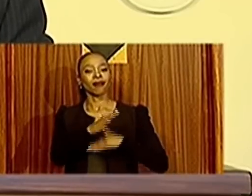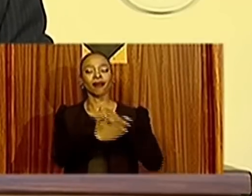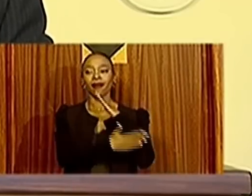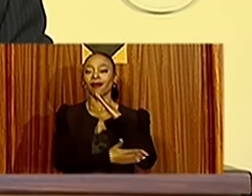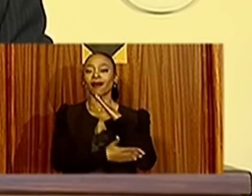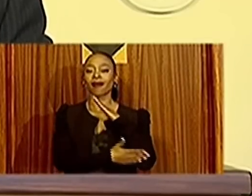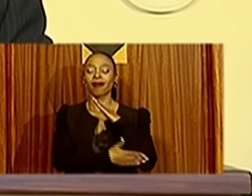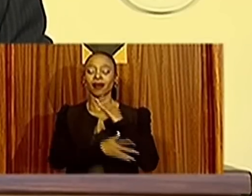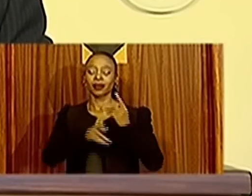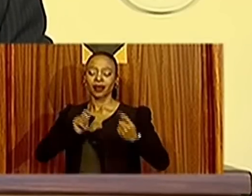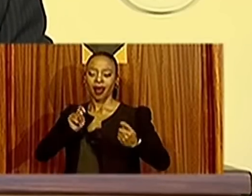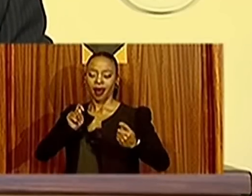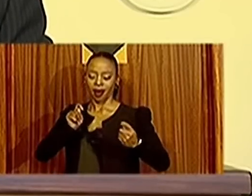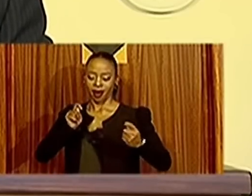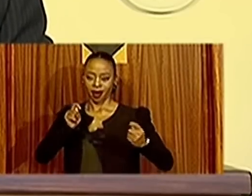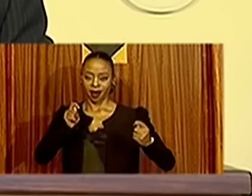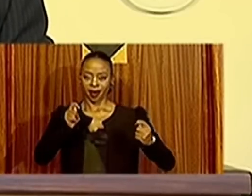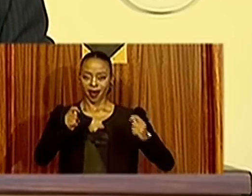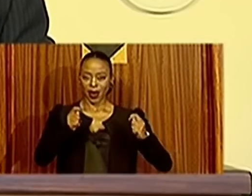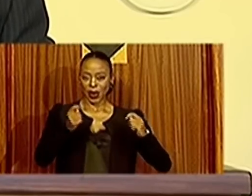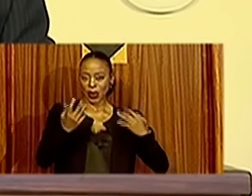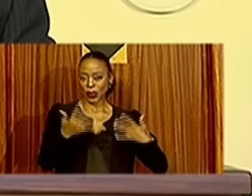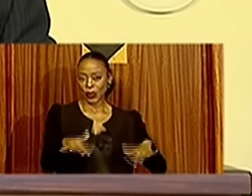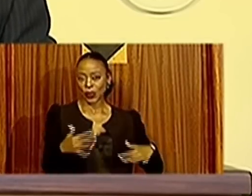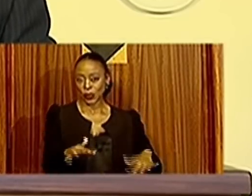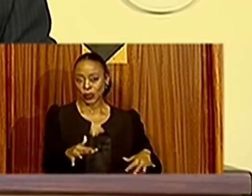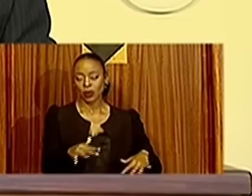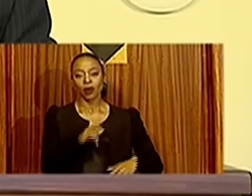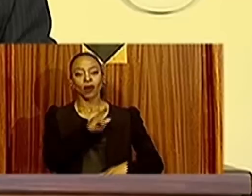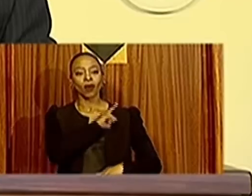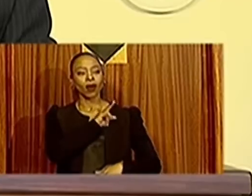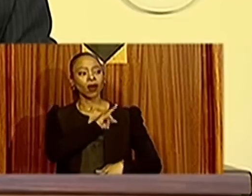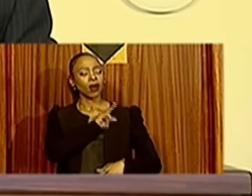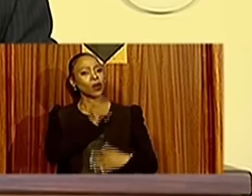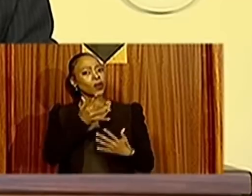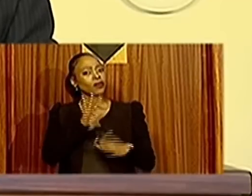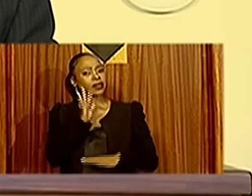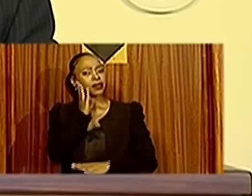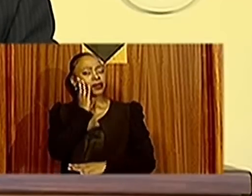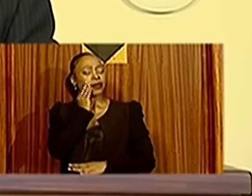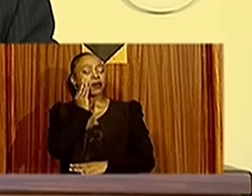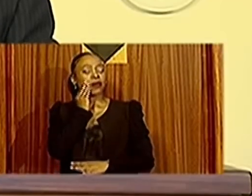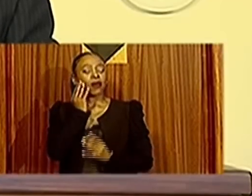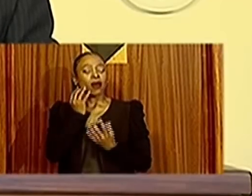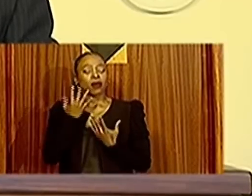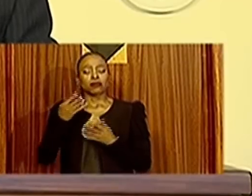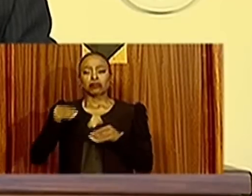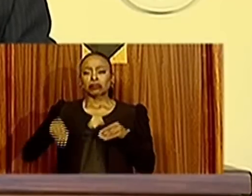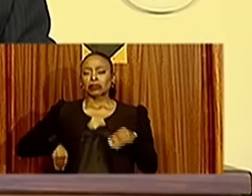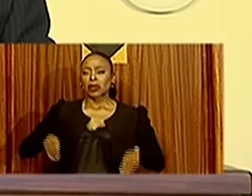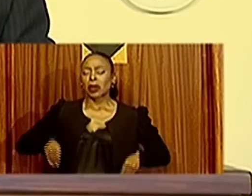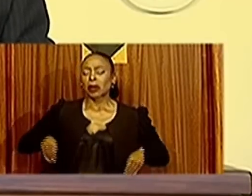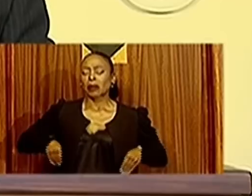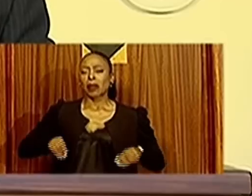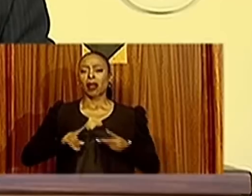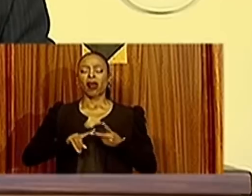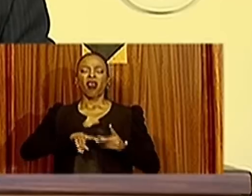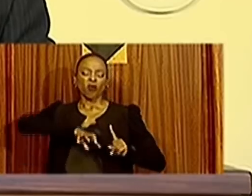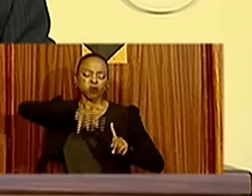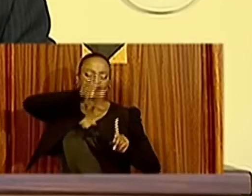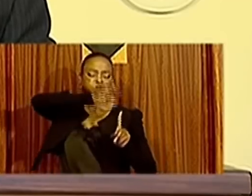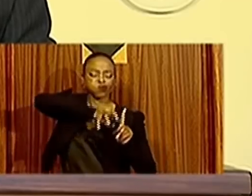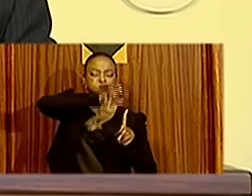a turning point. We had endured a decade of corruption and state